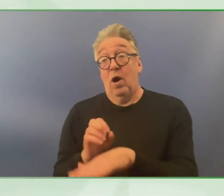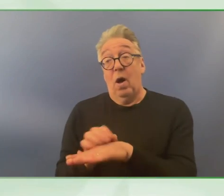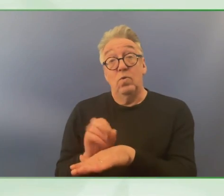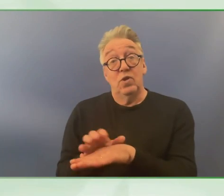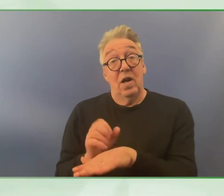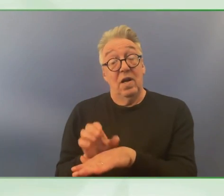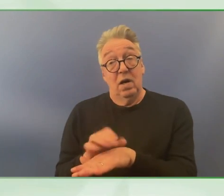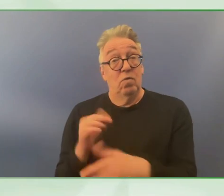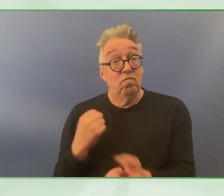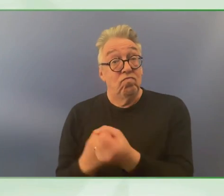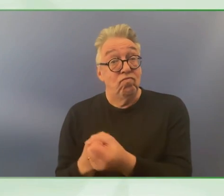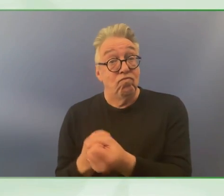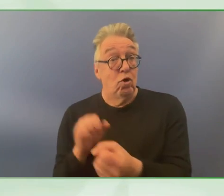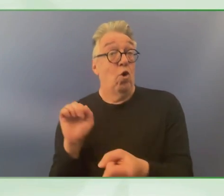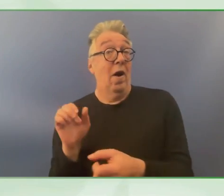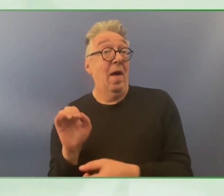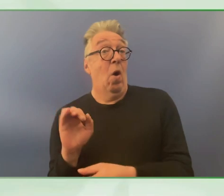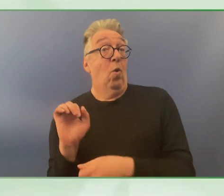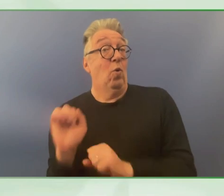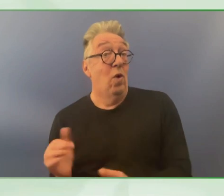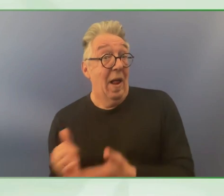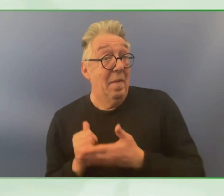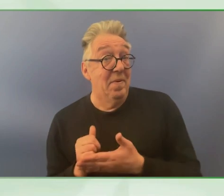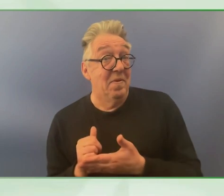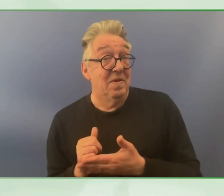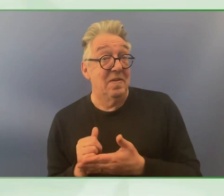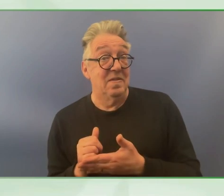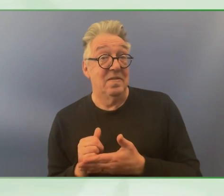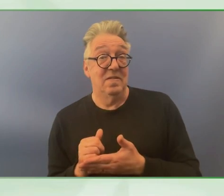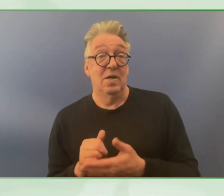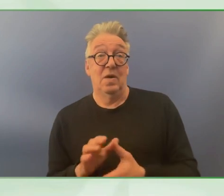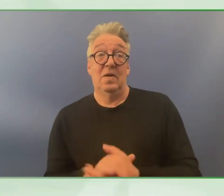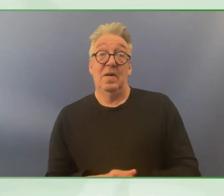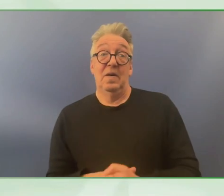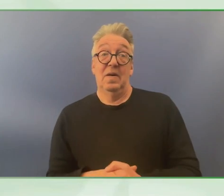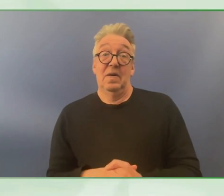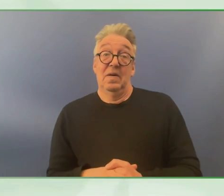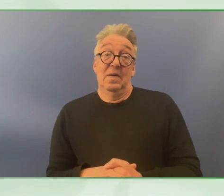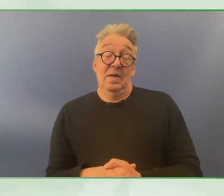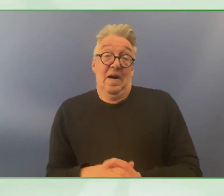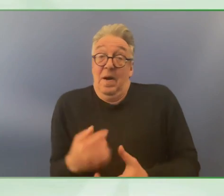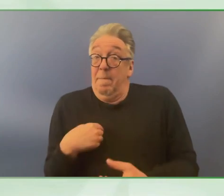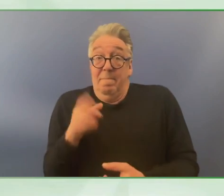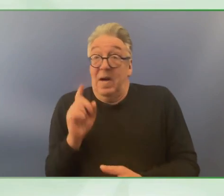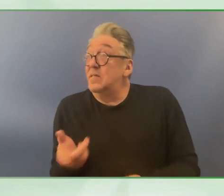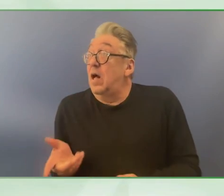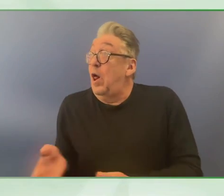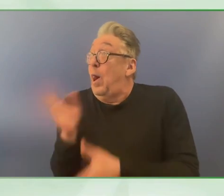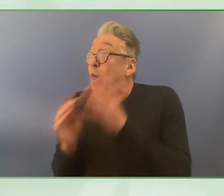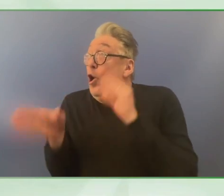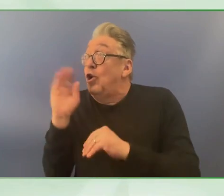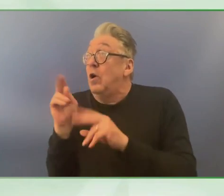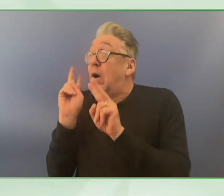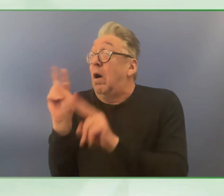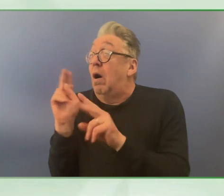supporting. So we can't avoid this subject, but learn and teach our clients to do in